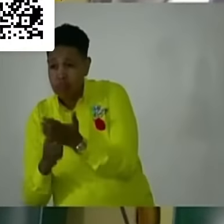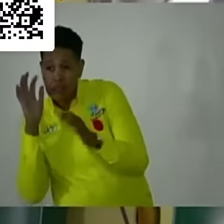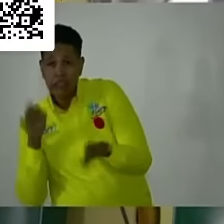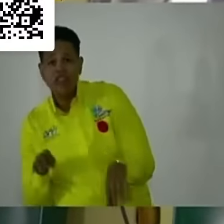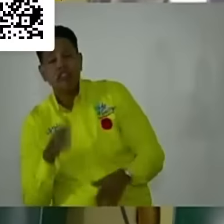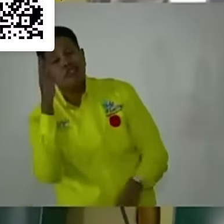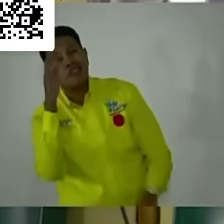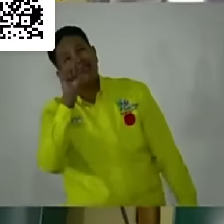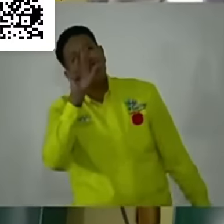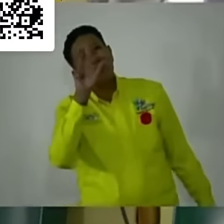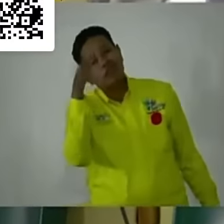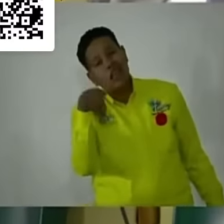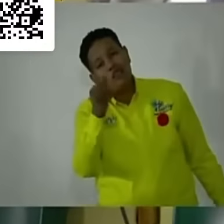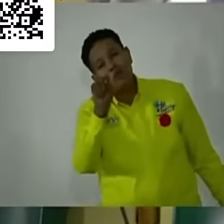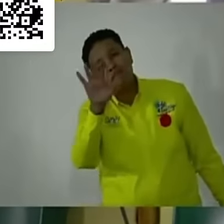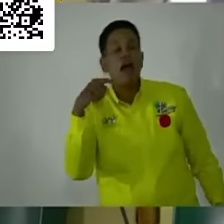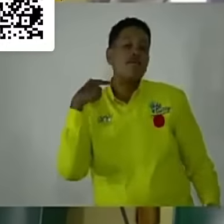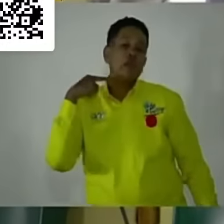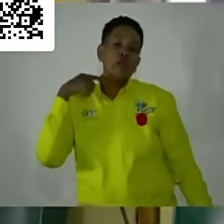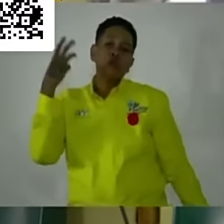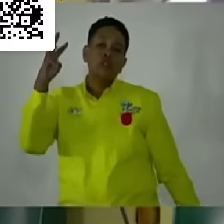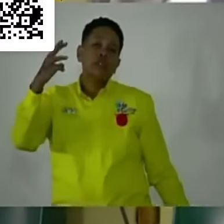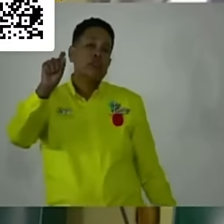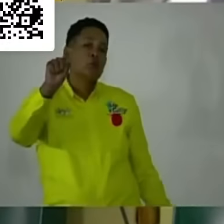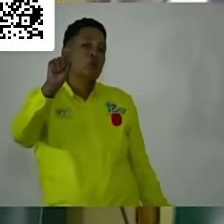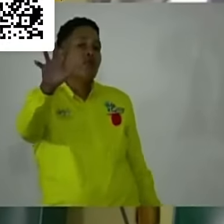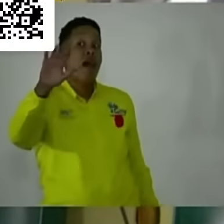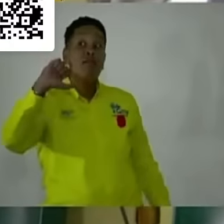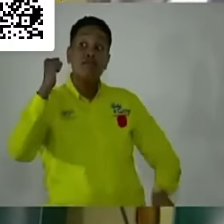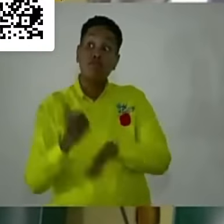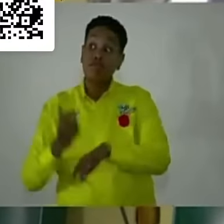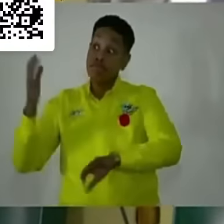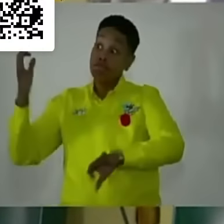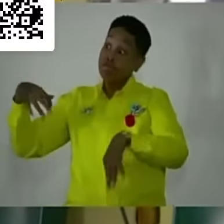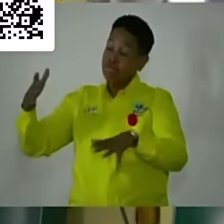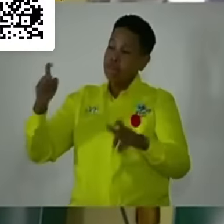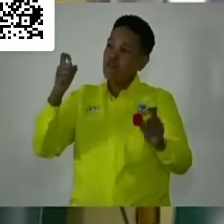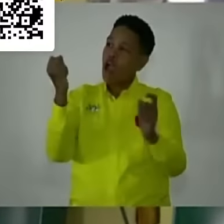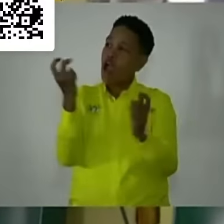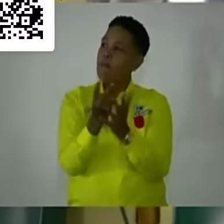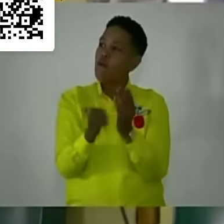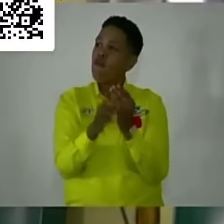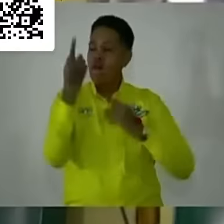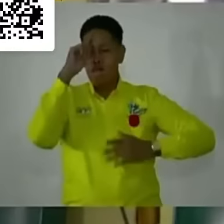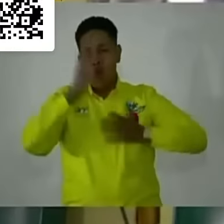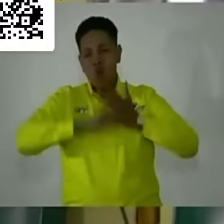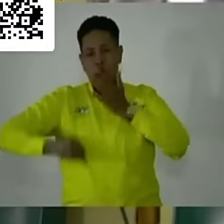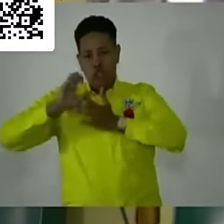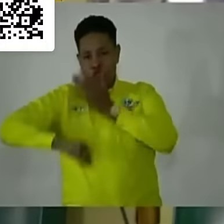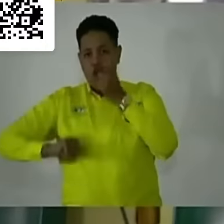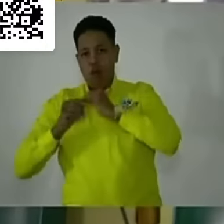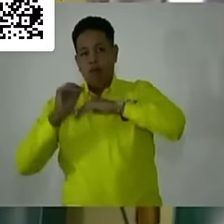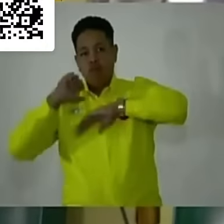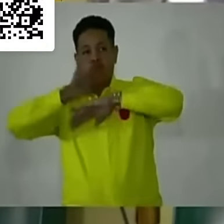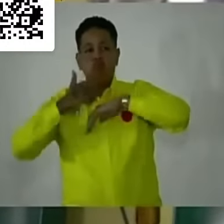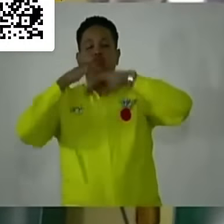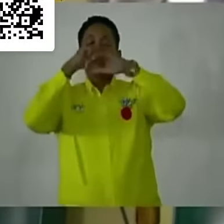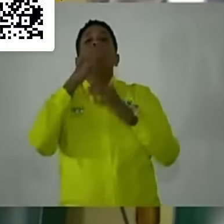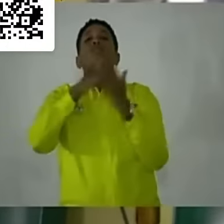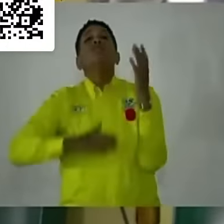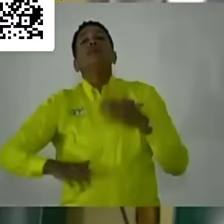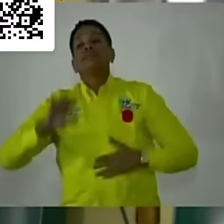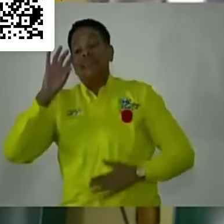23/25 dated June 16, 2025, granting approval for withdrawal and implementation of Phase